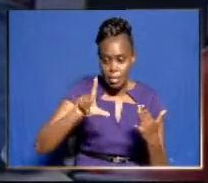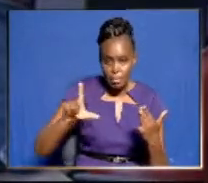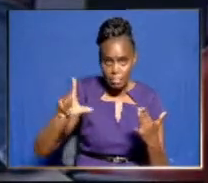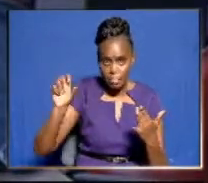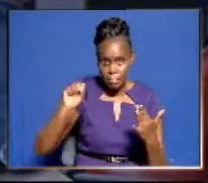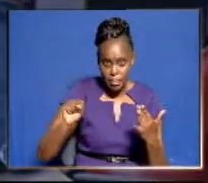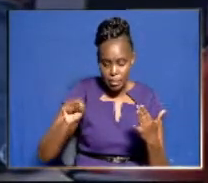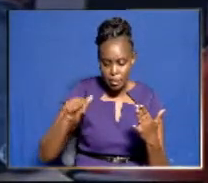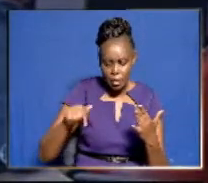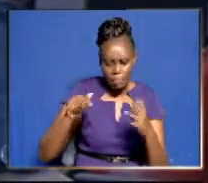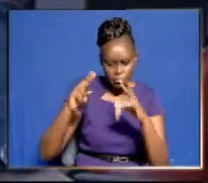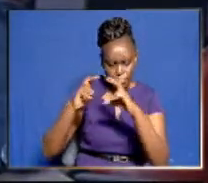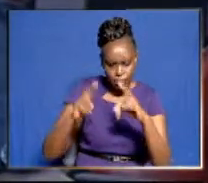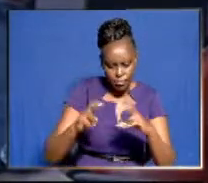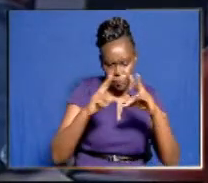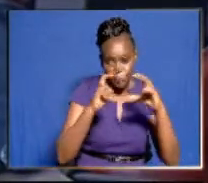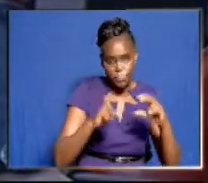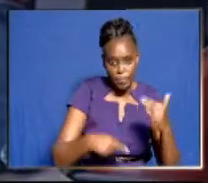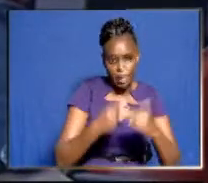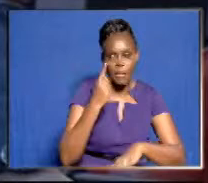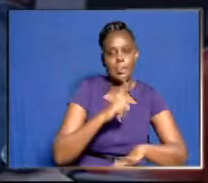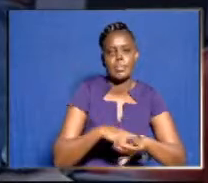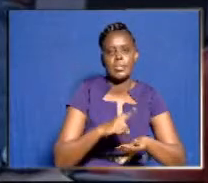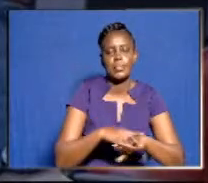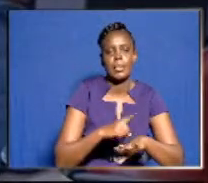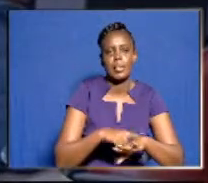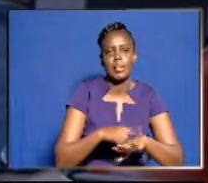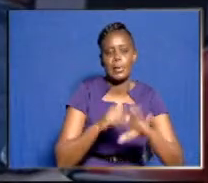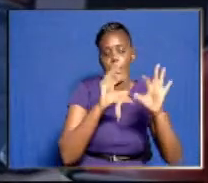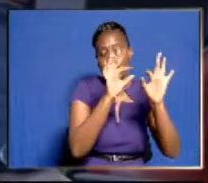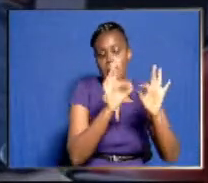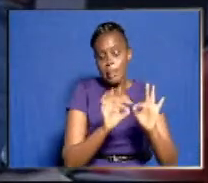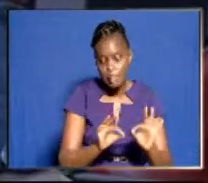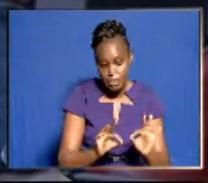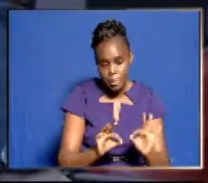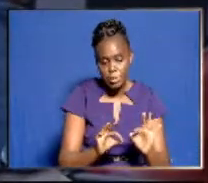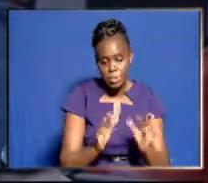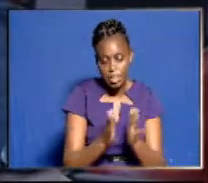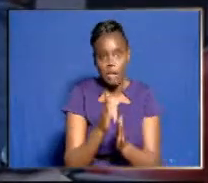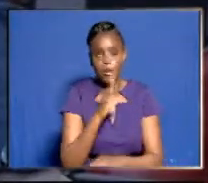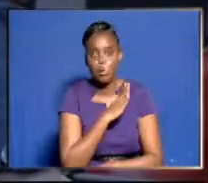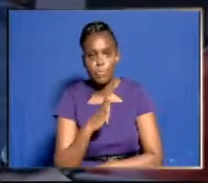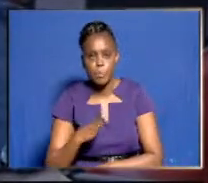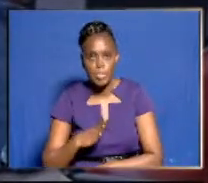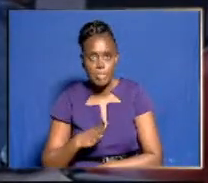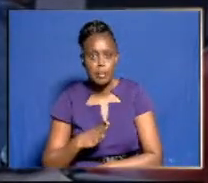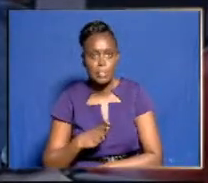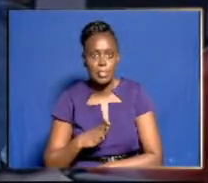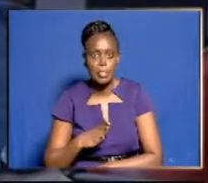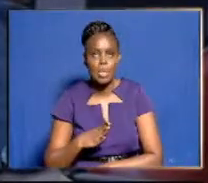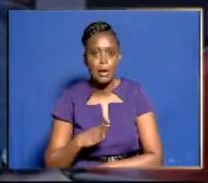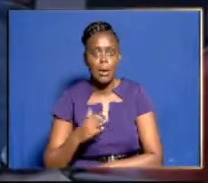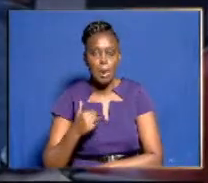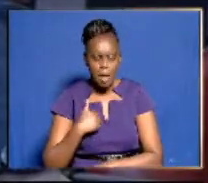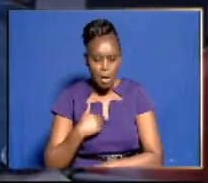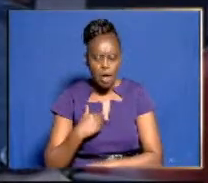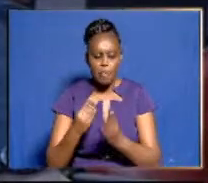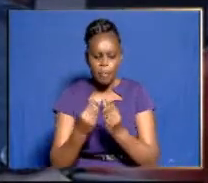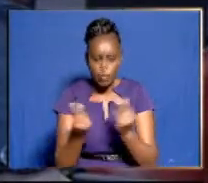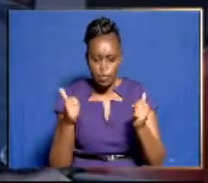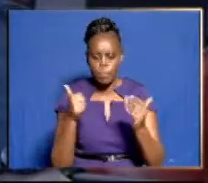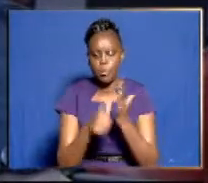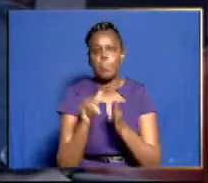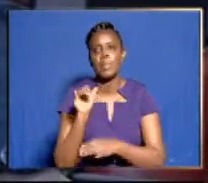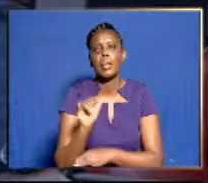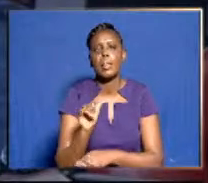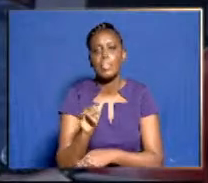vetting, it's a high time that Treasury and the committee come up with a lasting solution